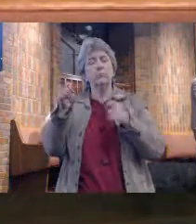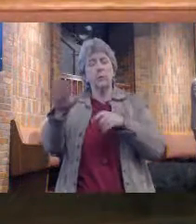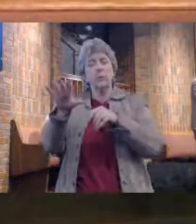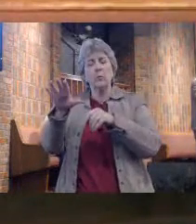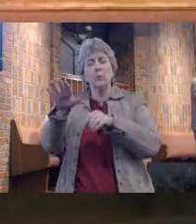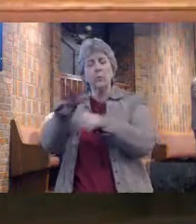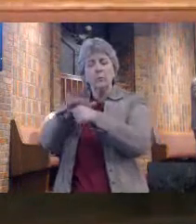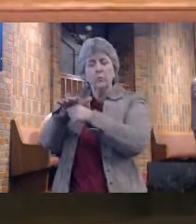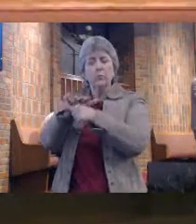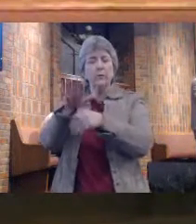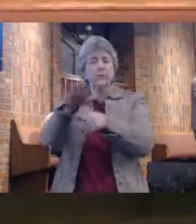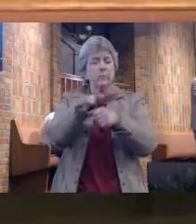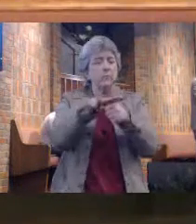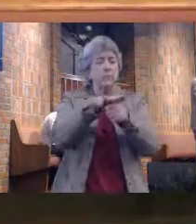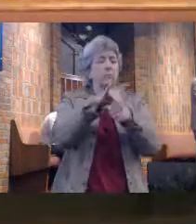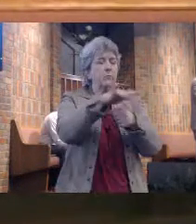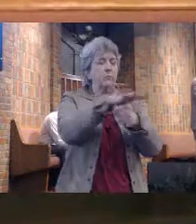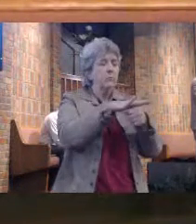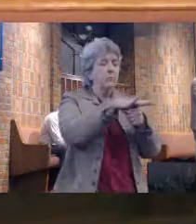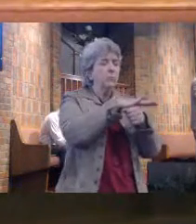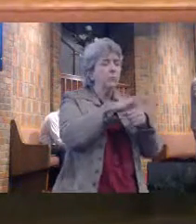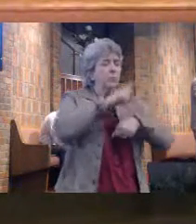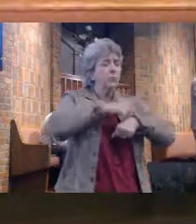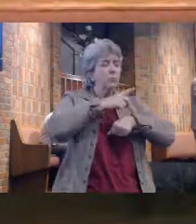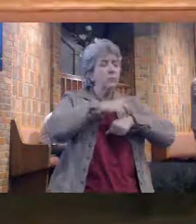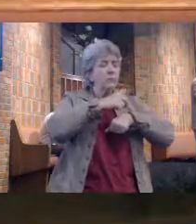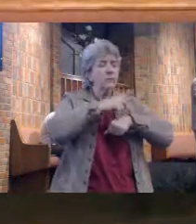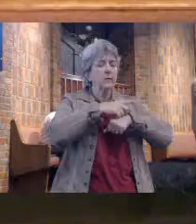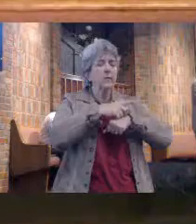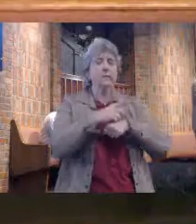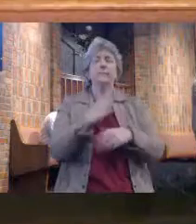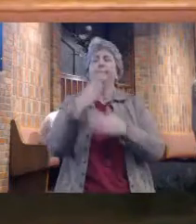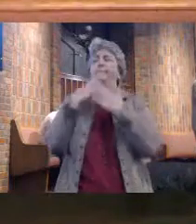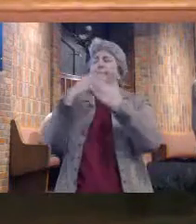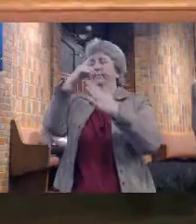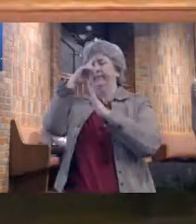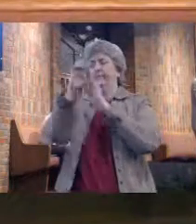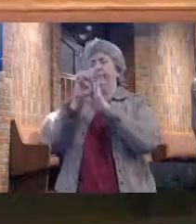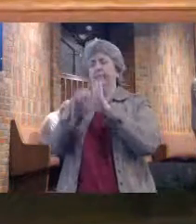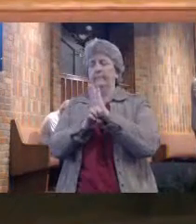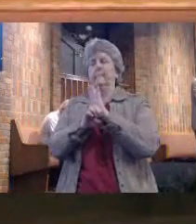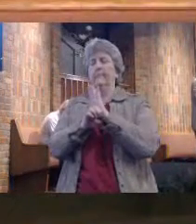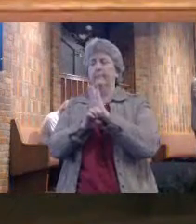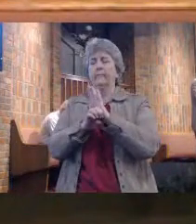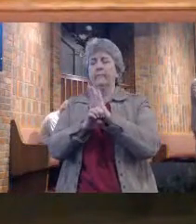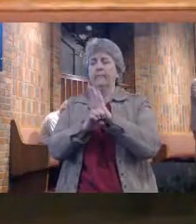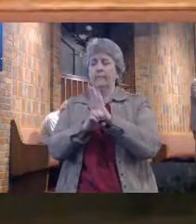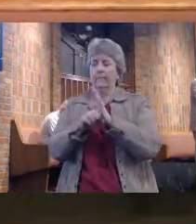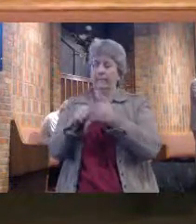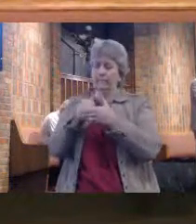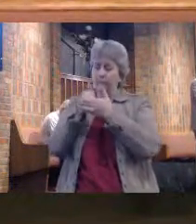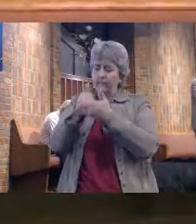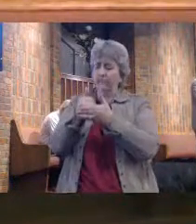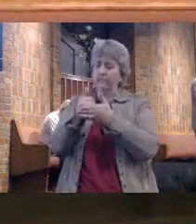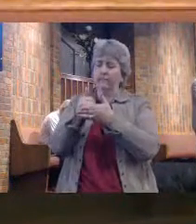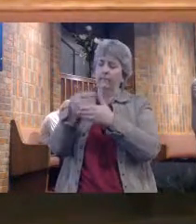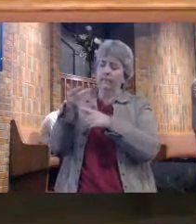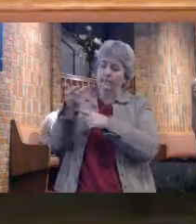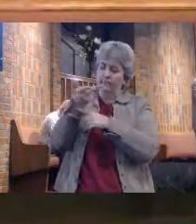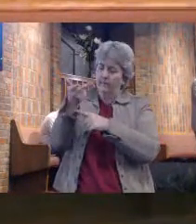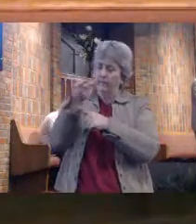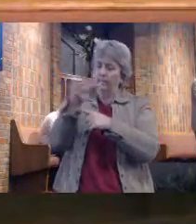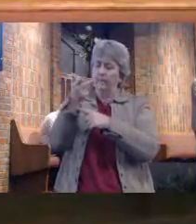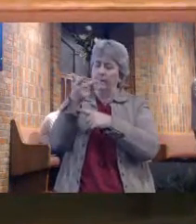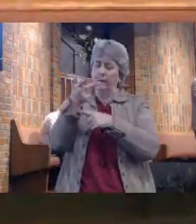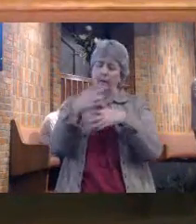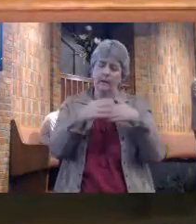We're thankful for our elders. We ask that you continue to be with these three men as they work and they lead us